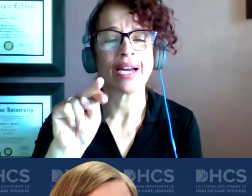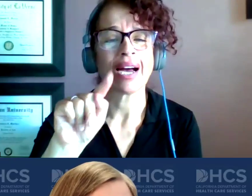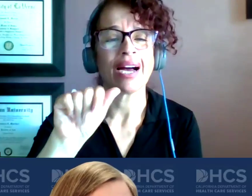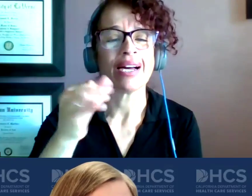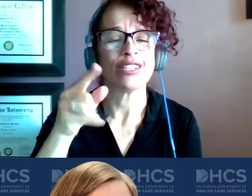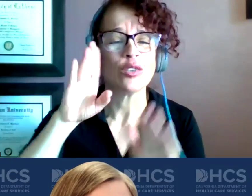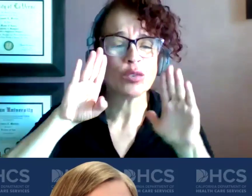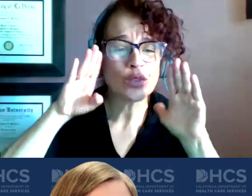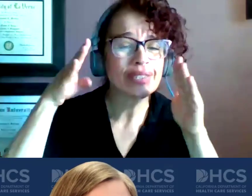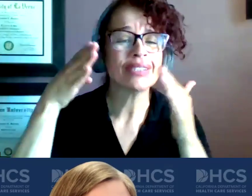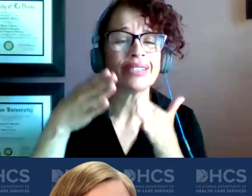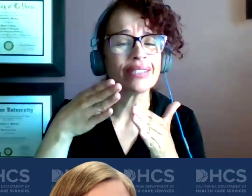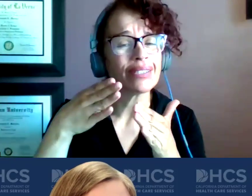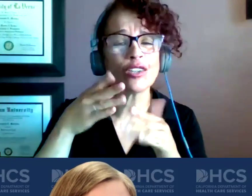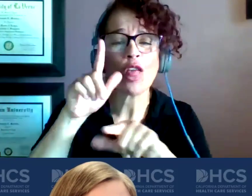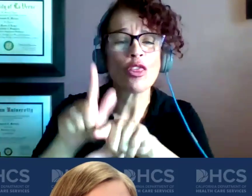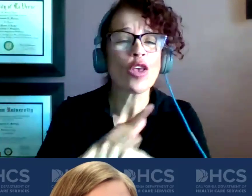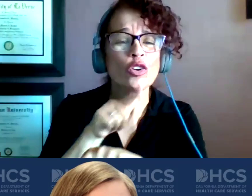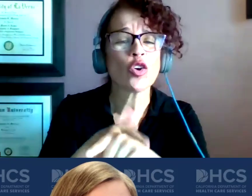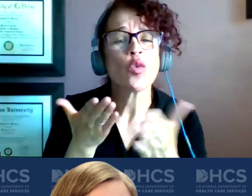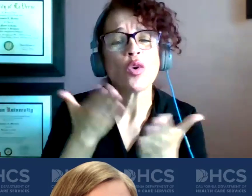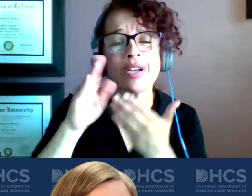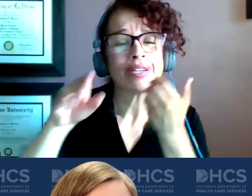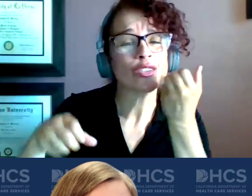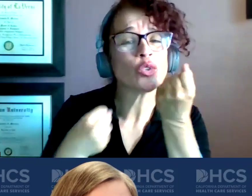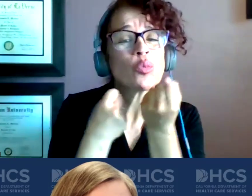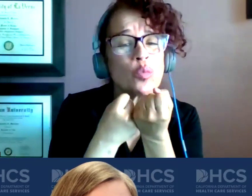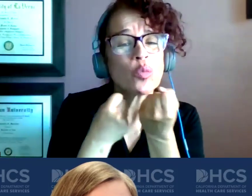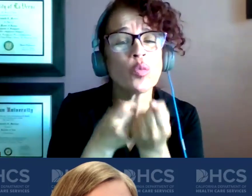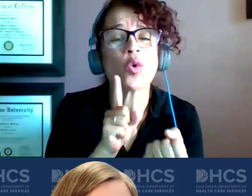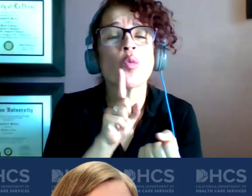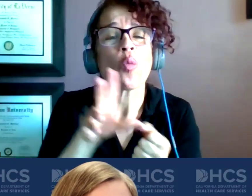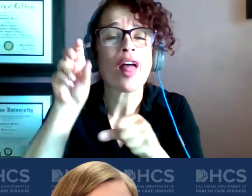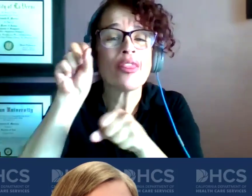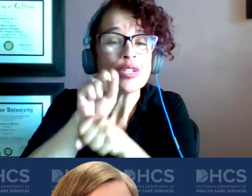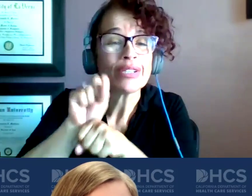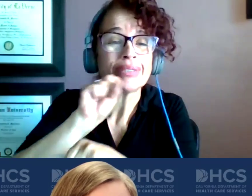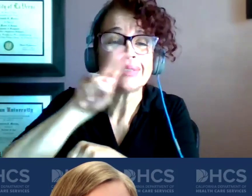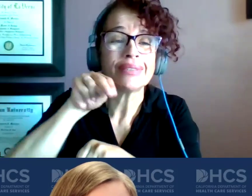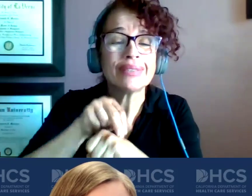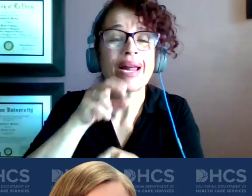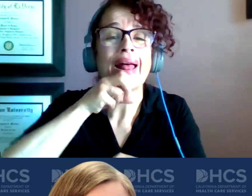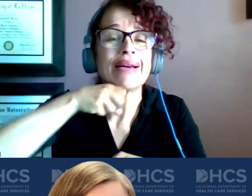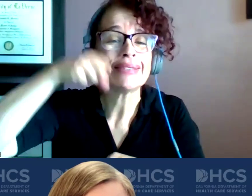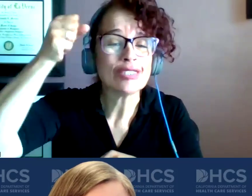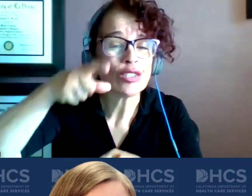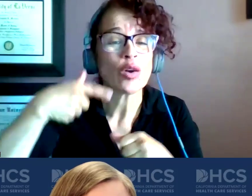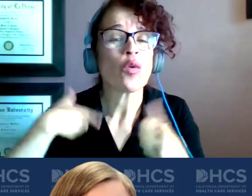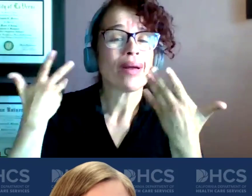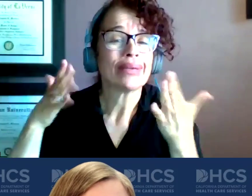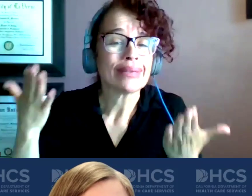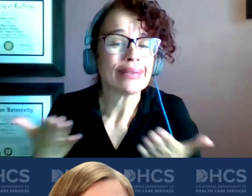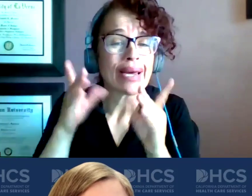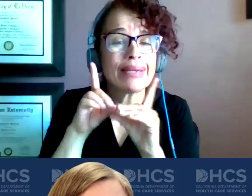dedication to kind of the long-term services and support space, really all the work on the master plan on aging and everything she's done here at